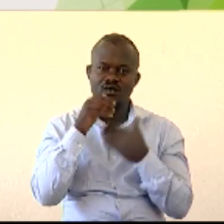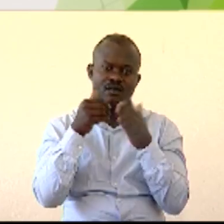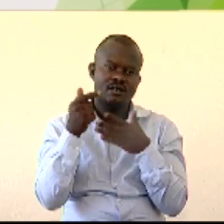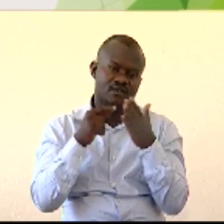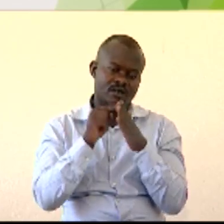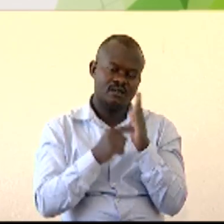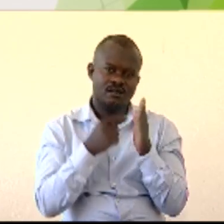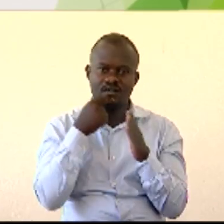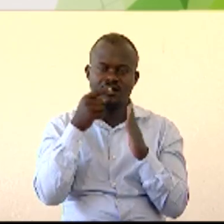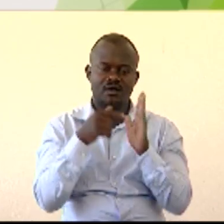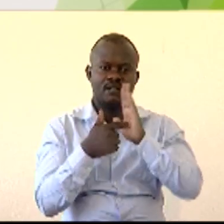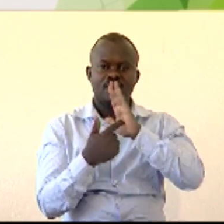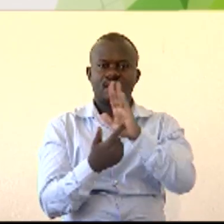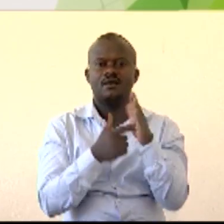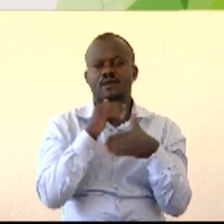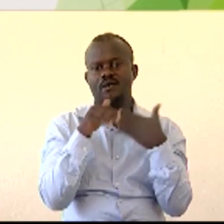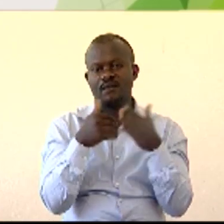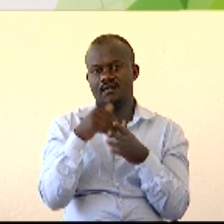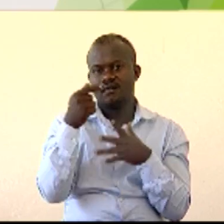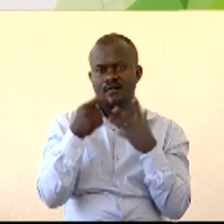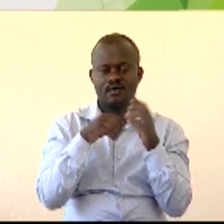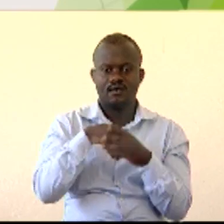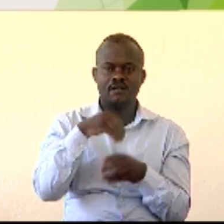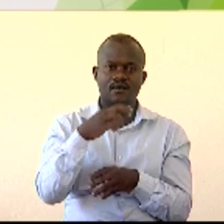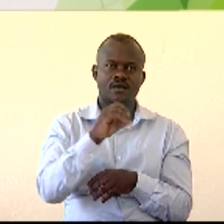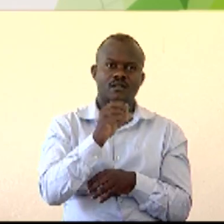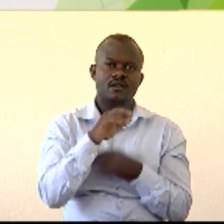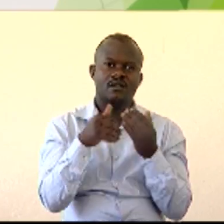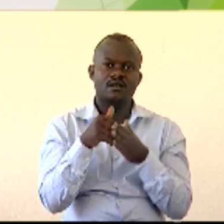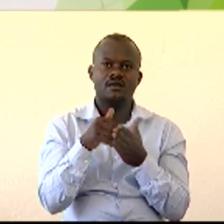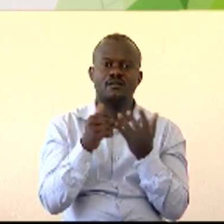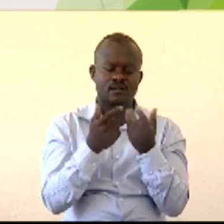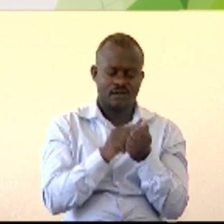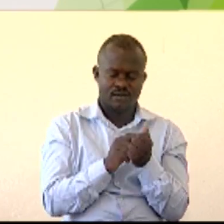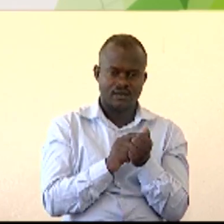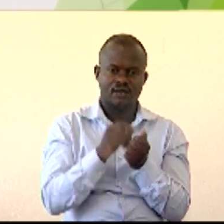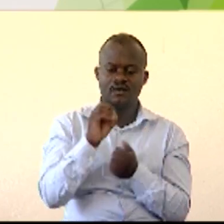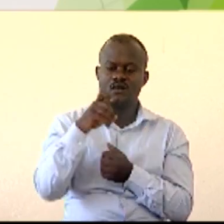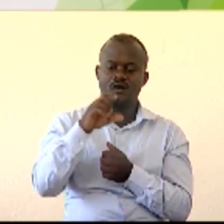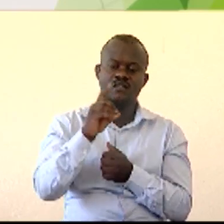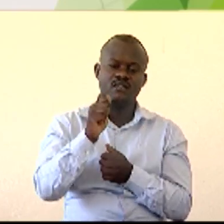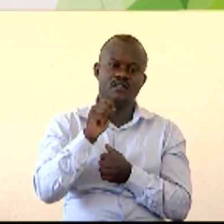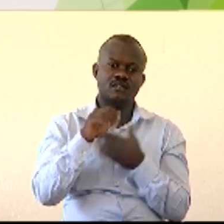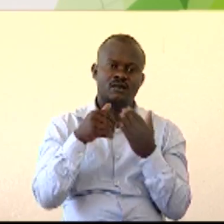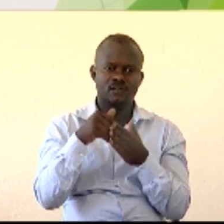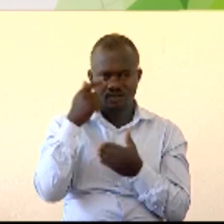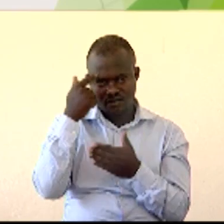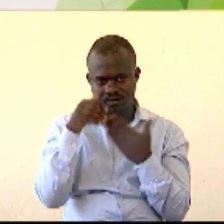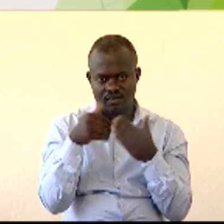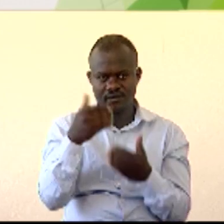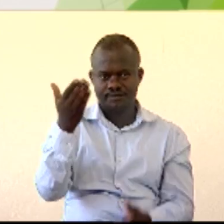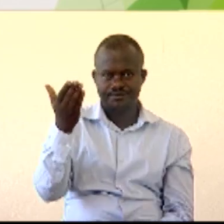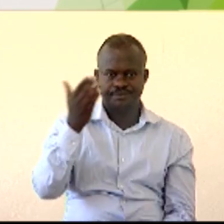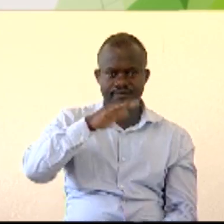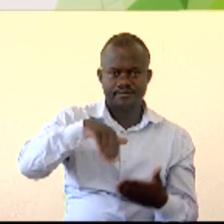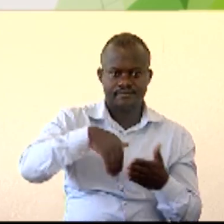are indicated. They all contain chlorine, so you calculate the oxidation state of chlorine. Phosphorus in all